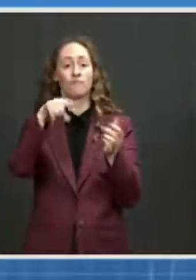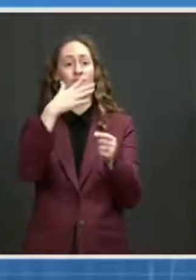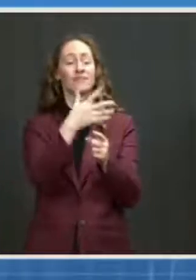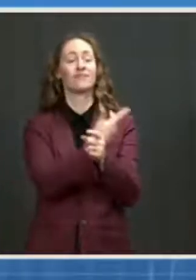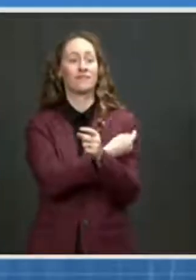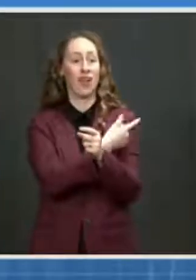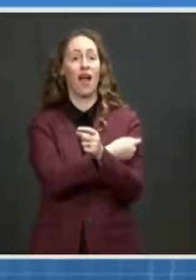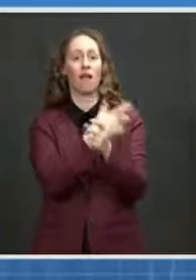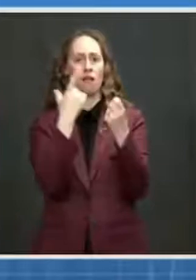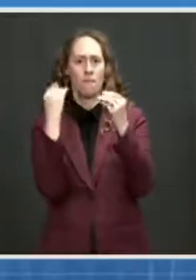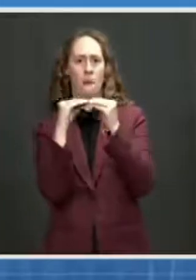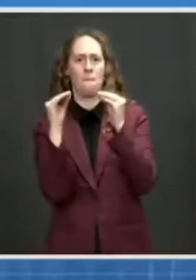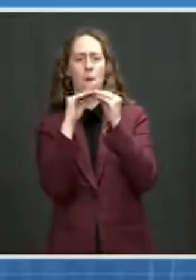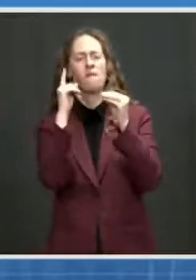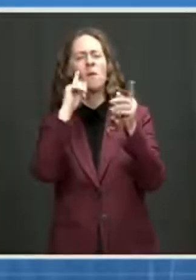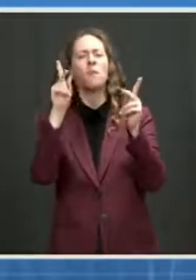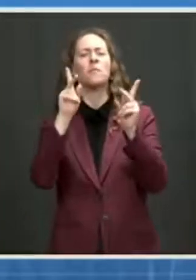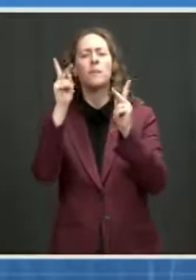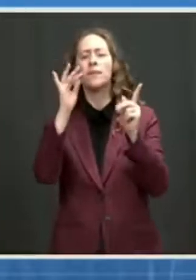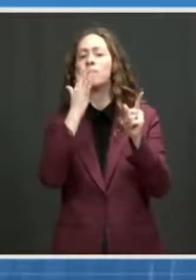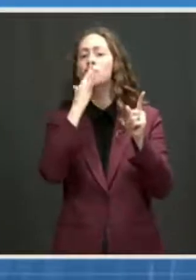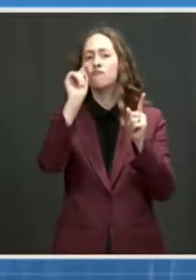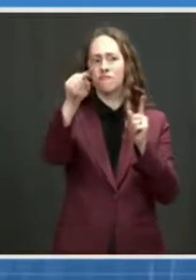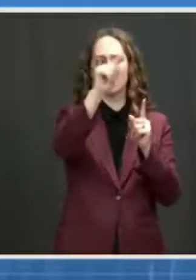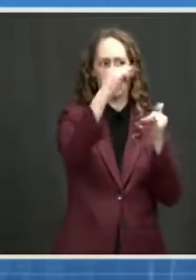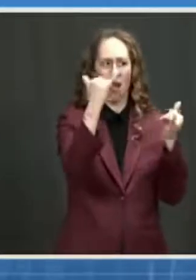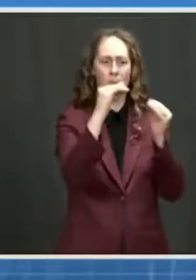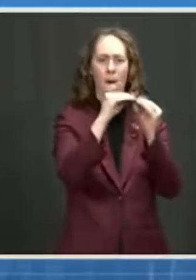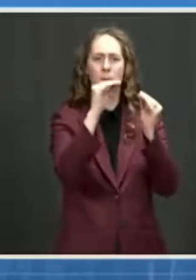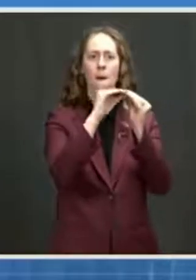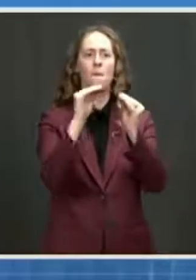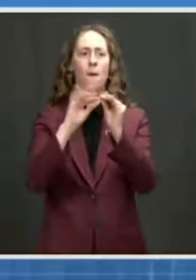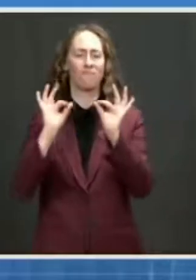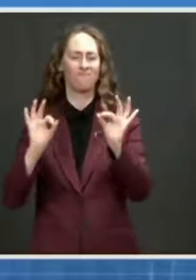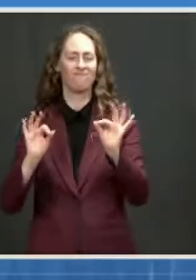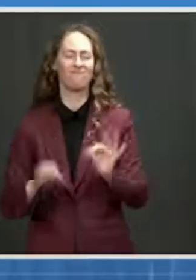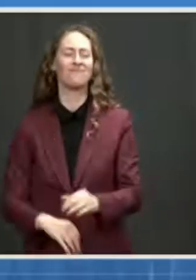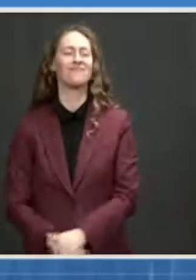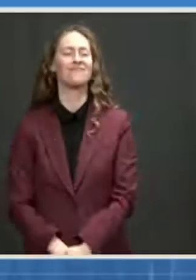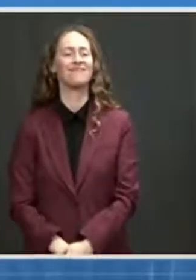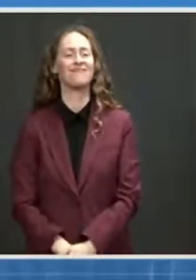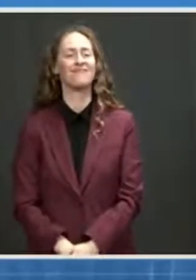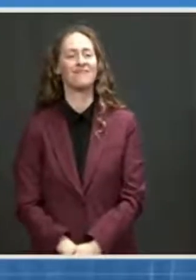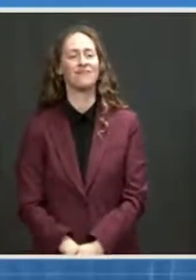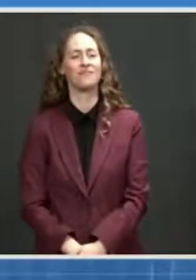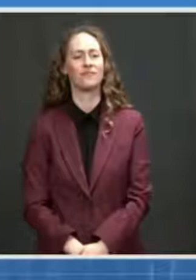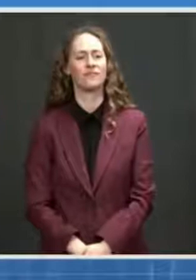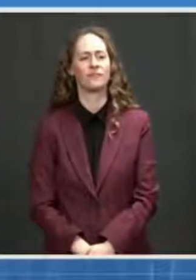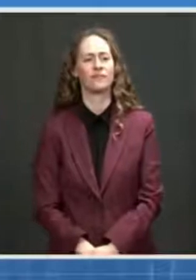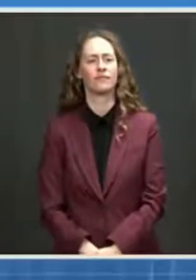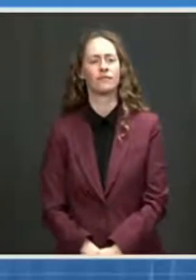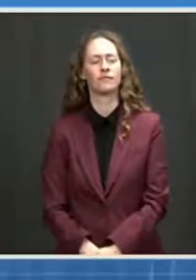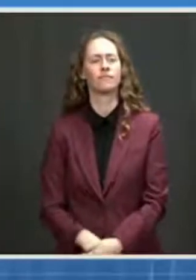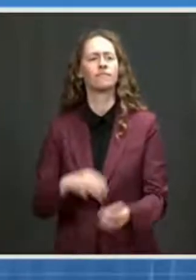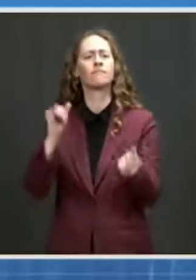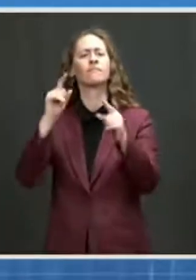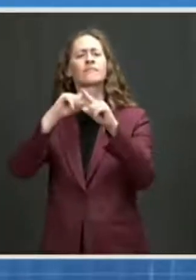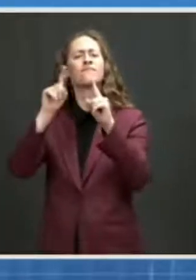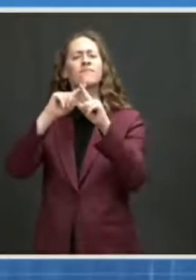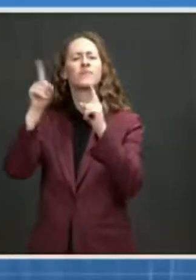community health center program remains another trustworthy, available option for neighborhoods across the